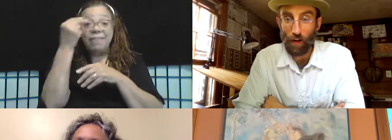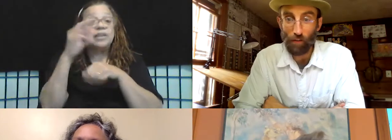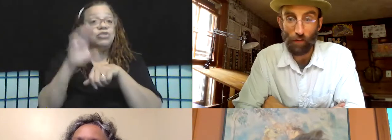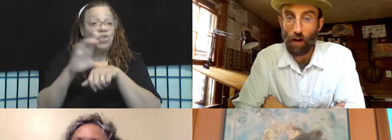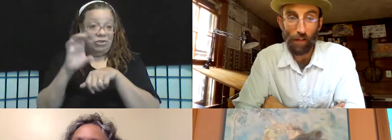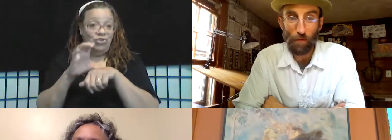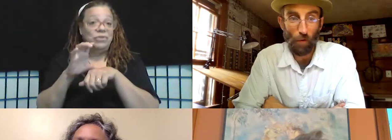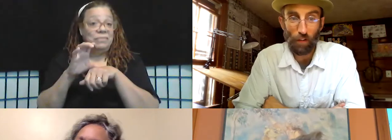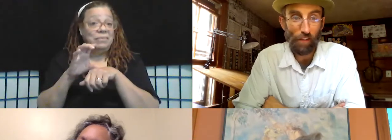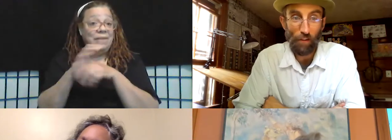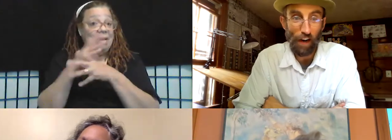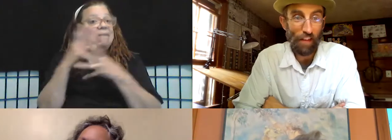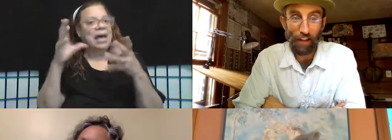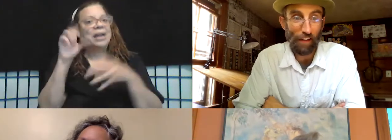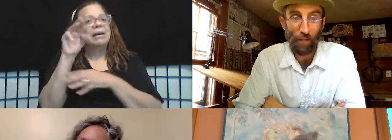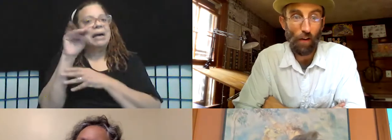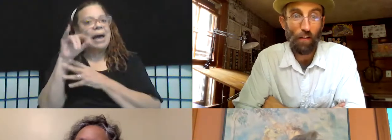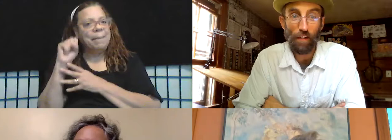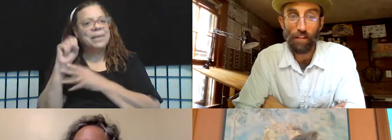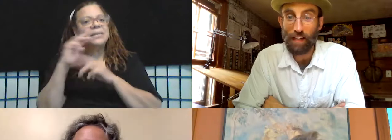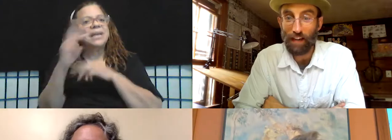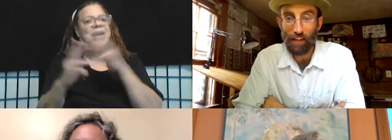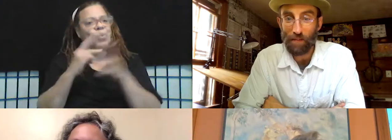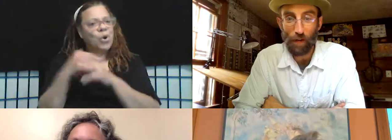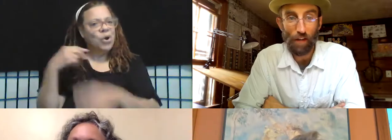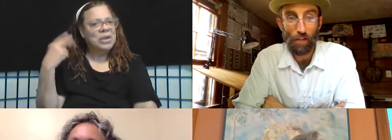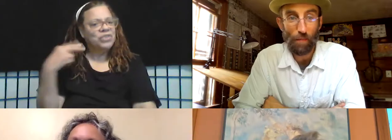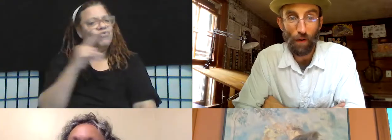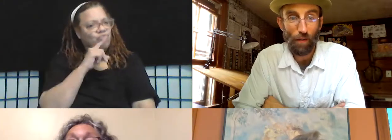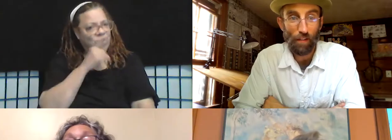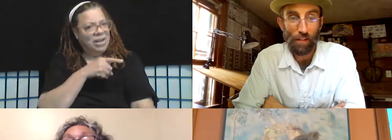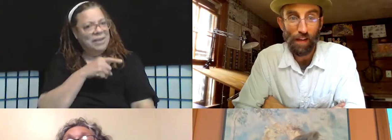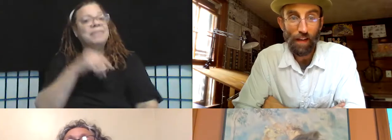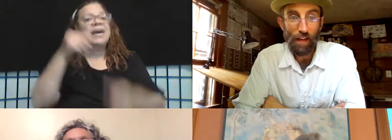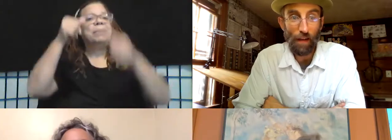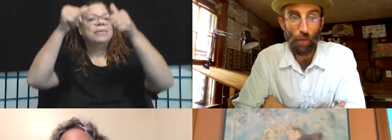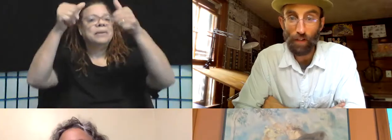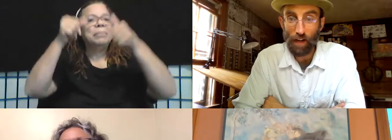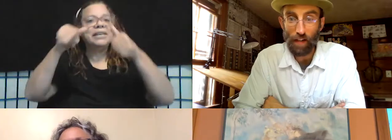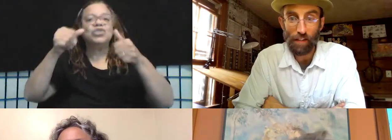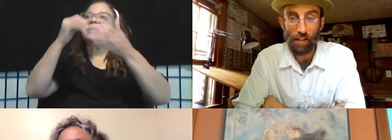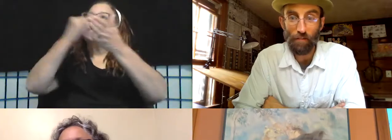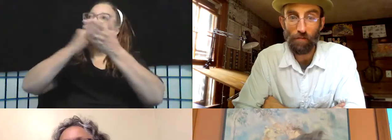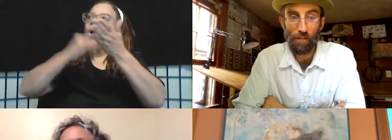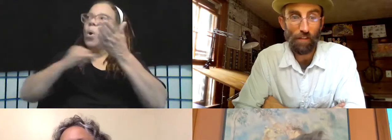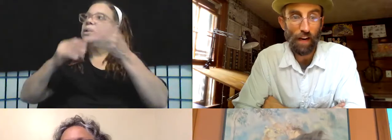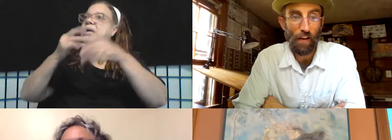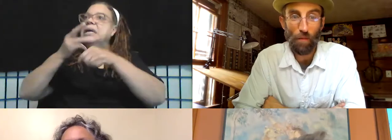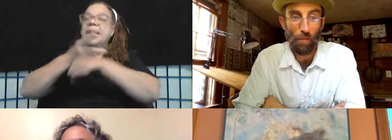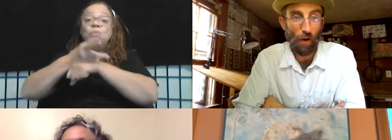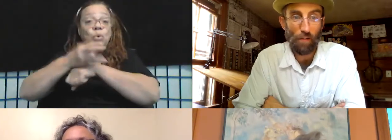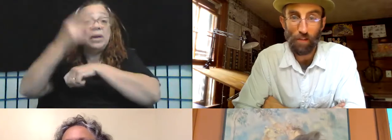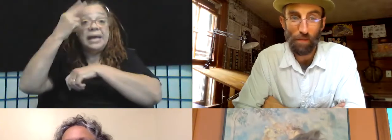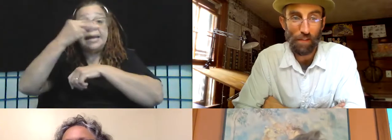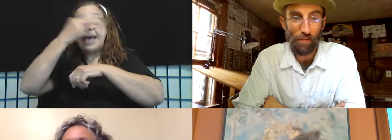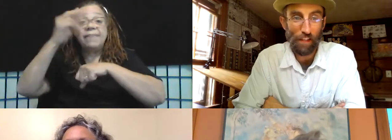biggest purveyors of comics in world history, I think. Think of all the stained glass windows and murals and woodcuts of